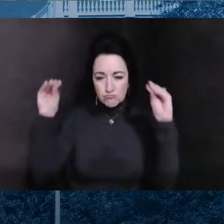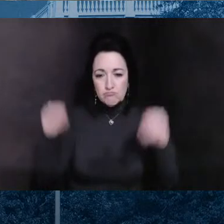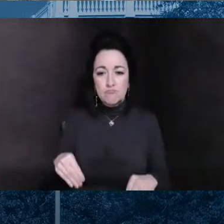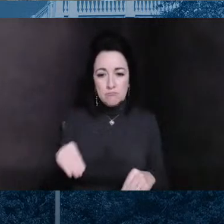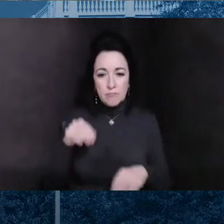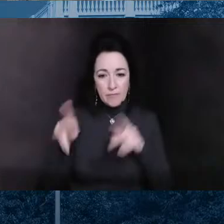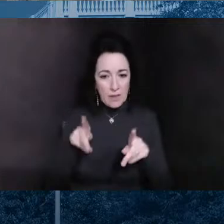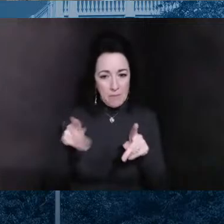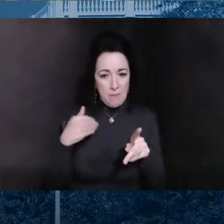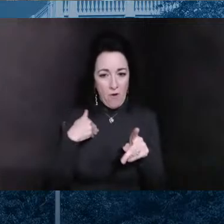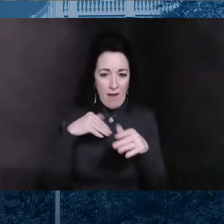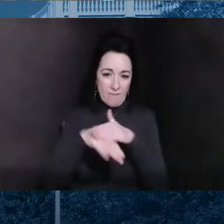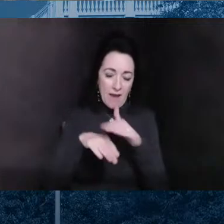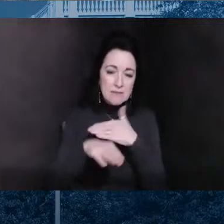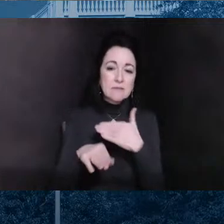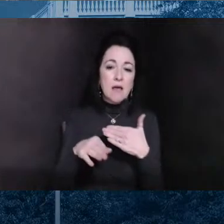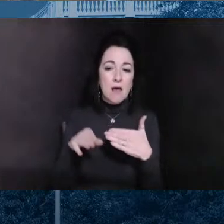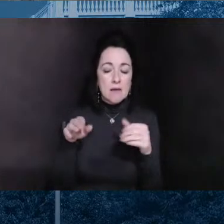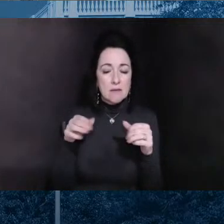equal